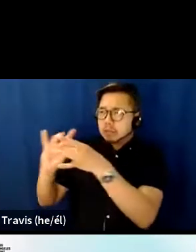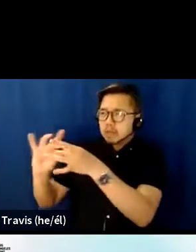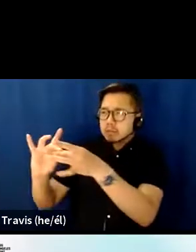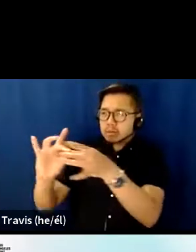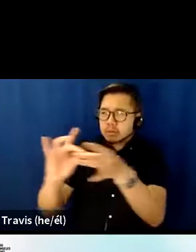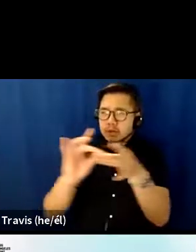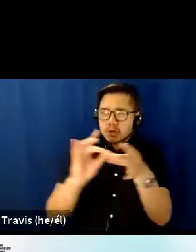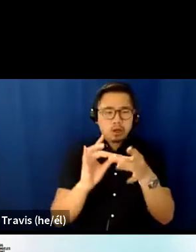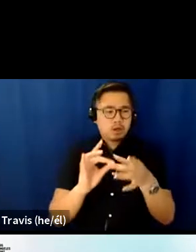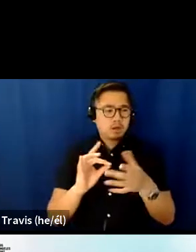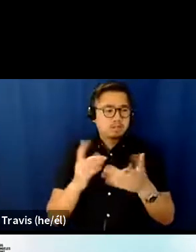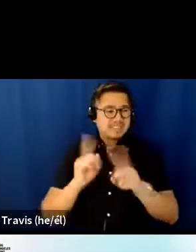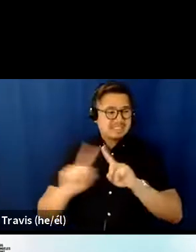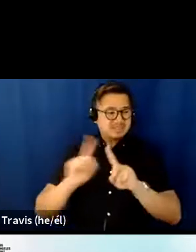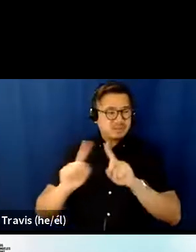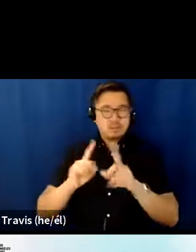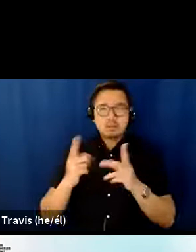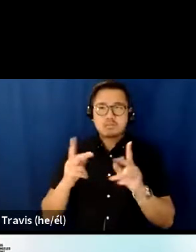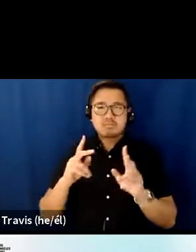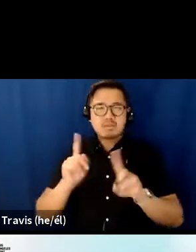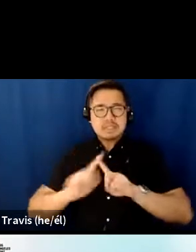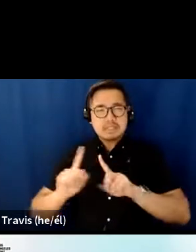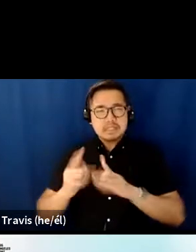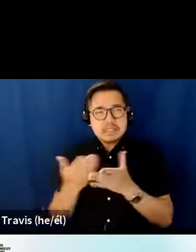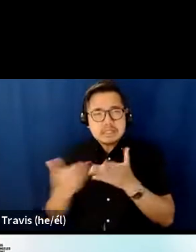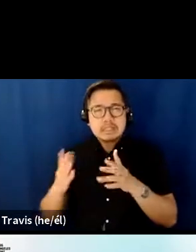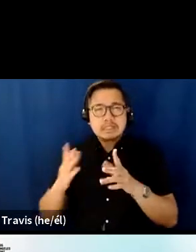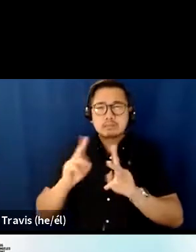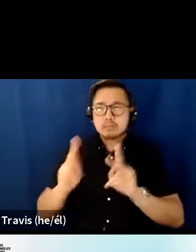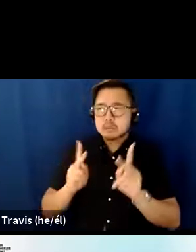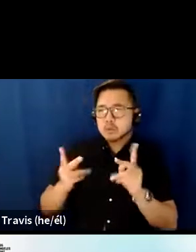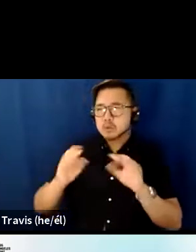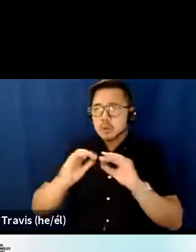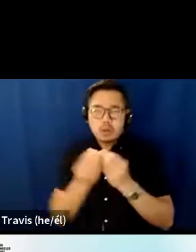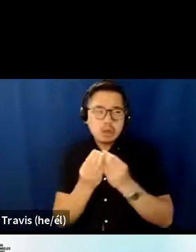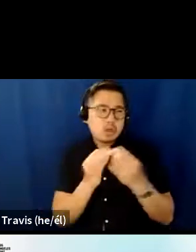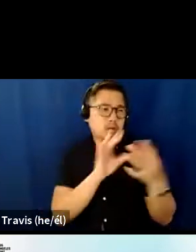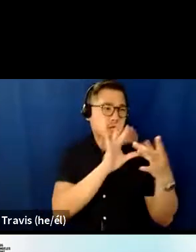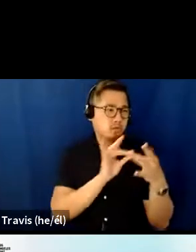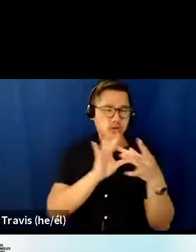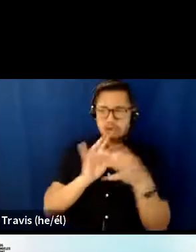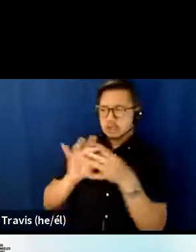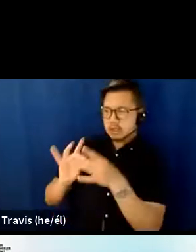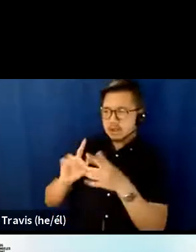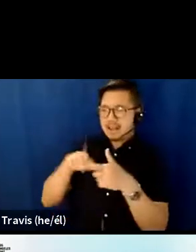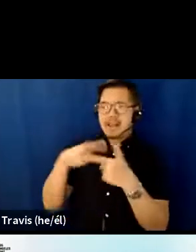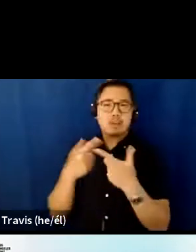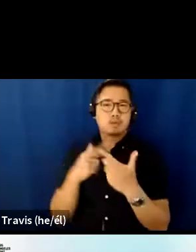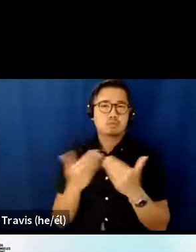to us and letting it, spirit, take it where it needs to be.